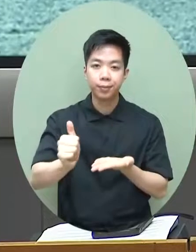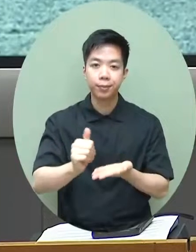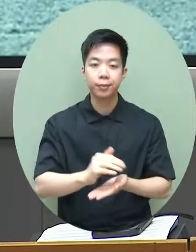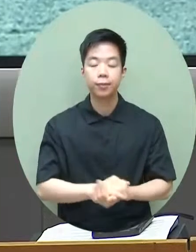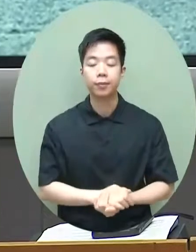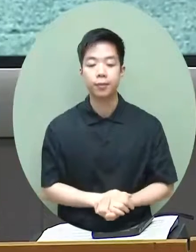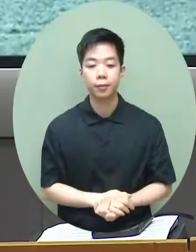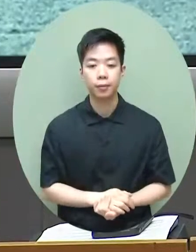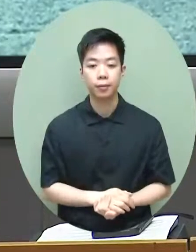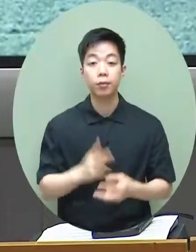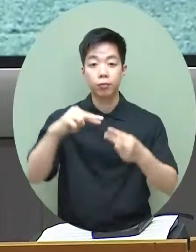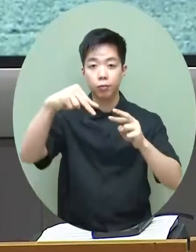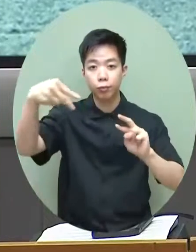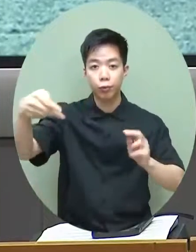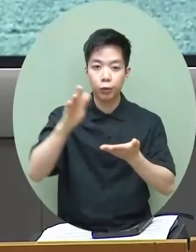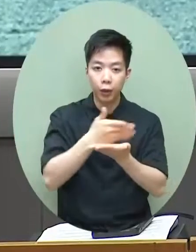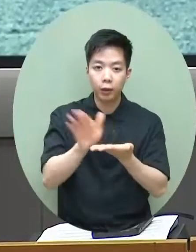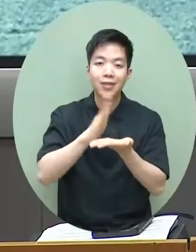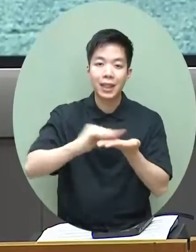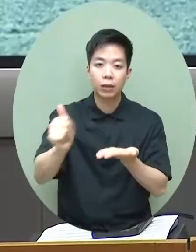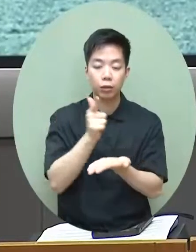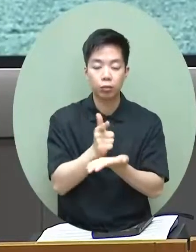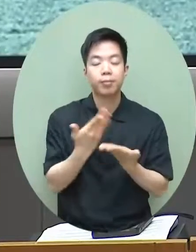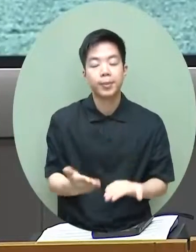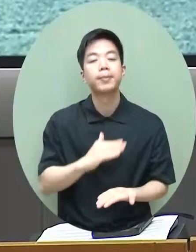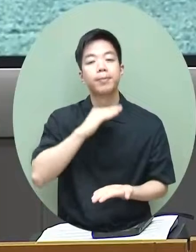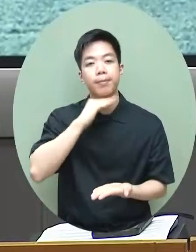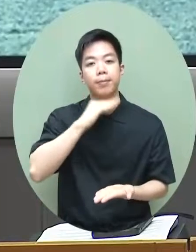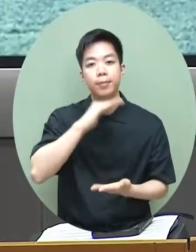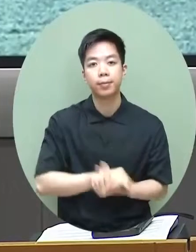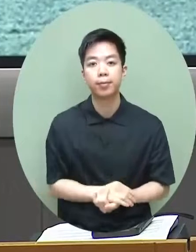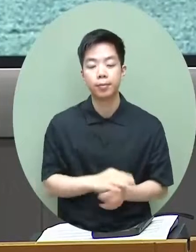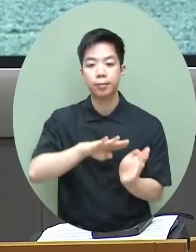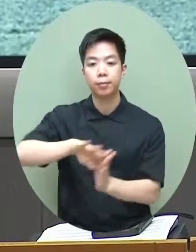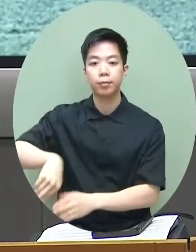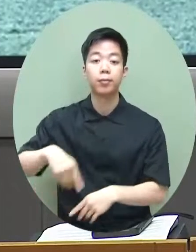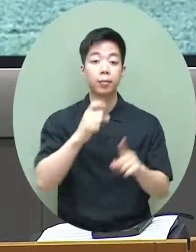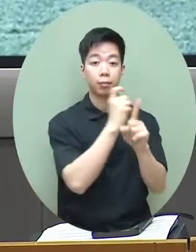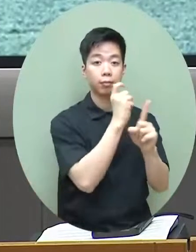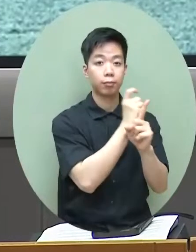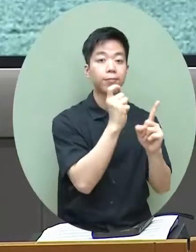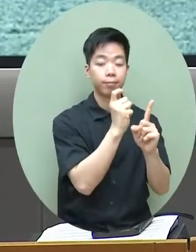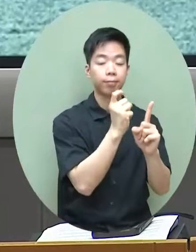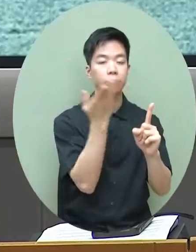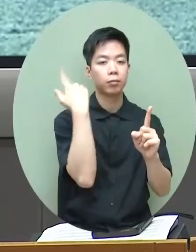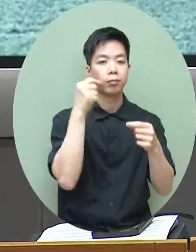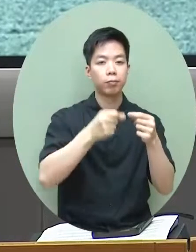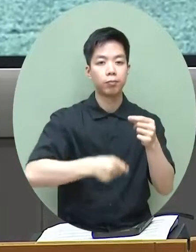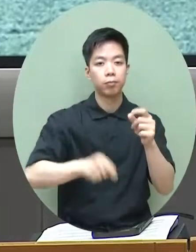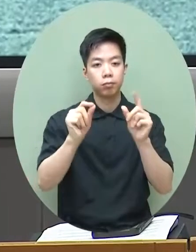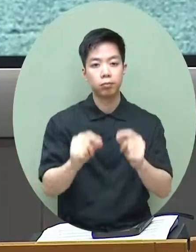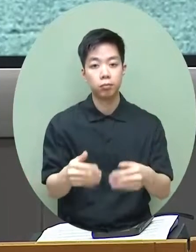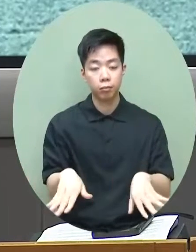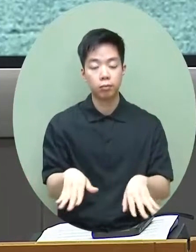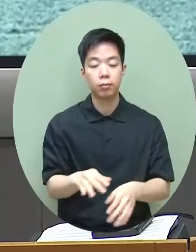a final conclusion in relation to the virus strain concerned. I just gave details about the